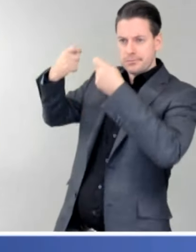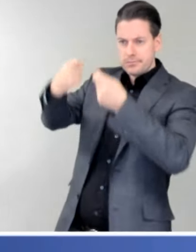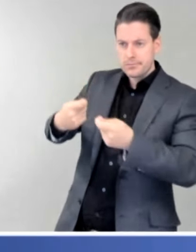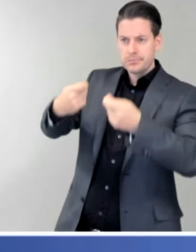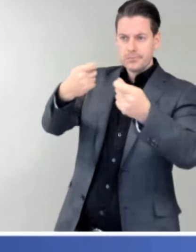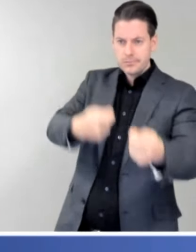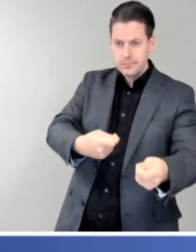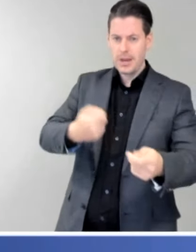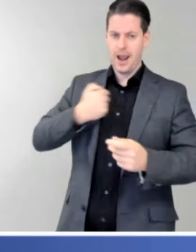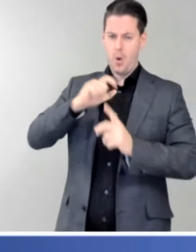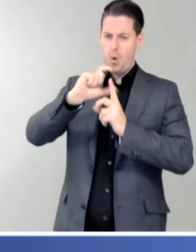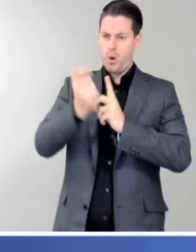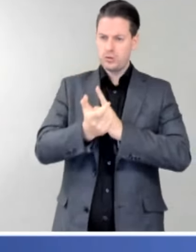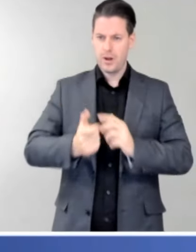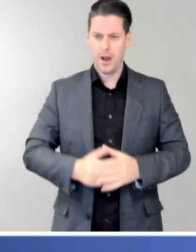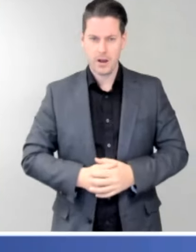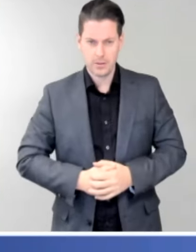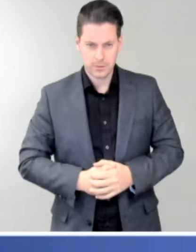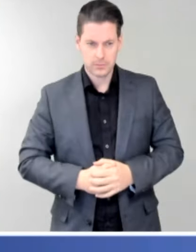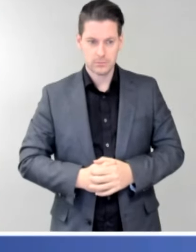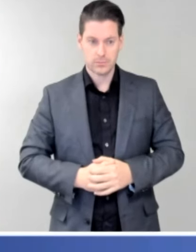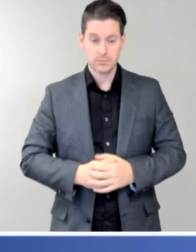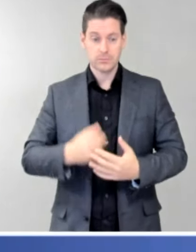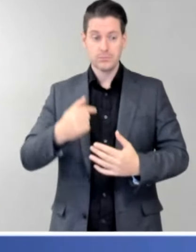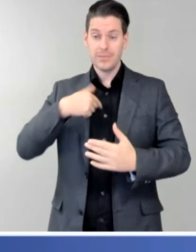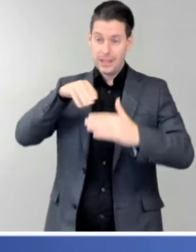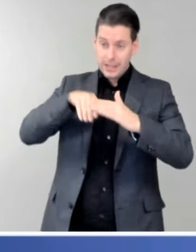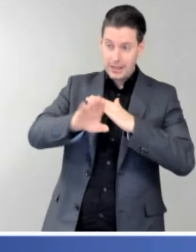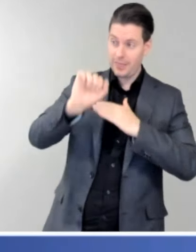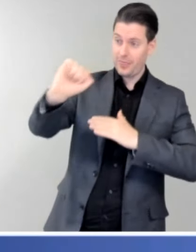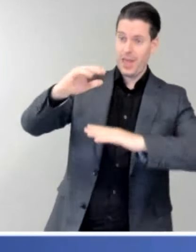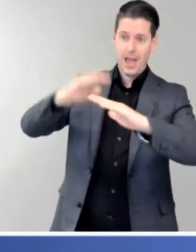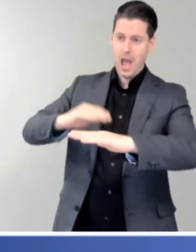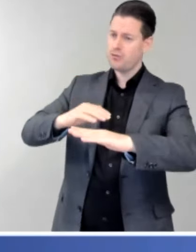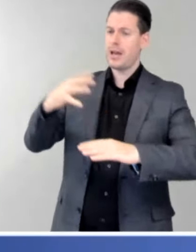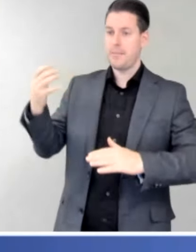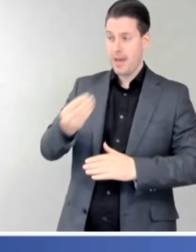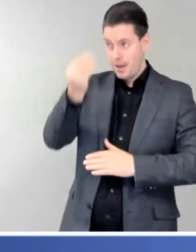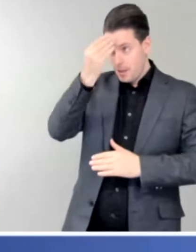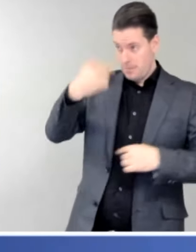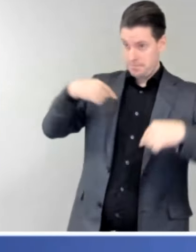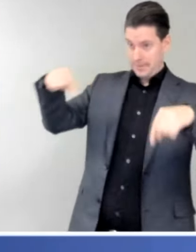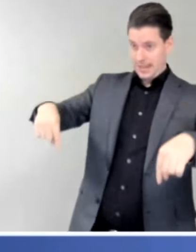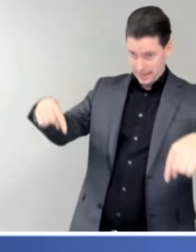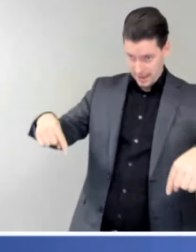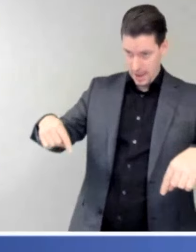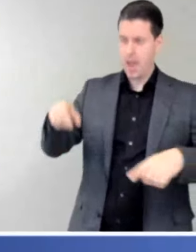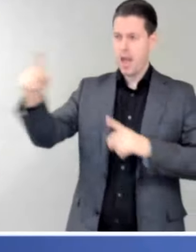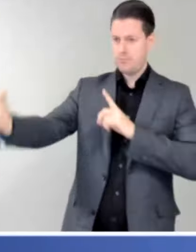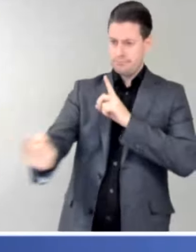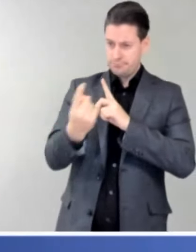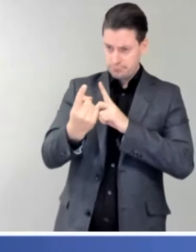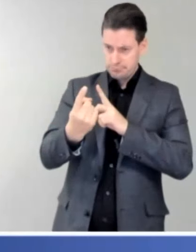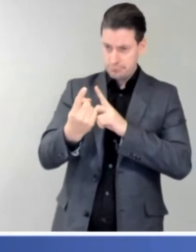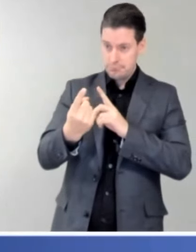time. Before entering another person's country, you would first announce your arrival and not enter until the traditional owner formally welcomed you. The reason